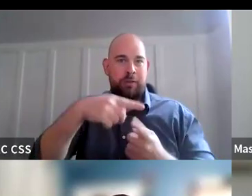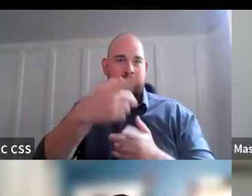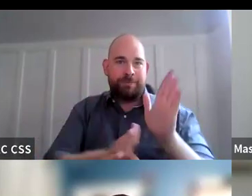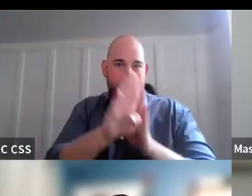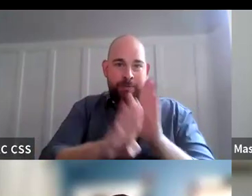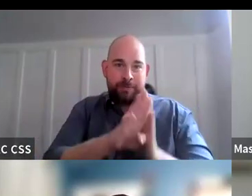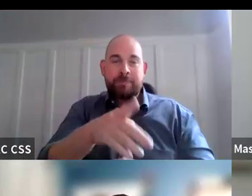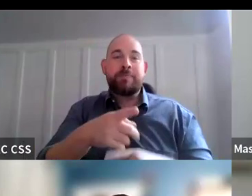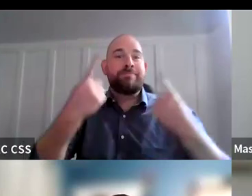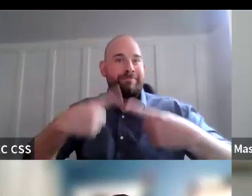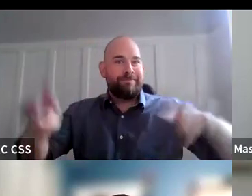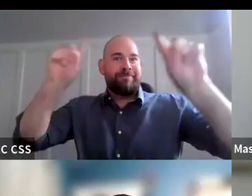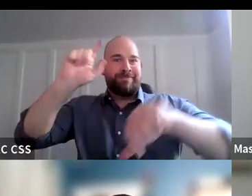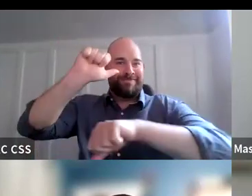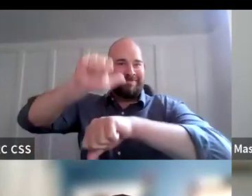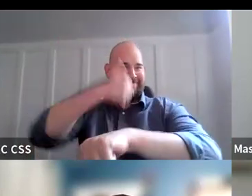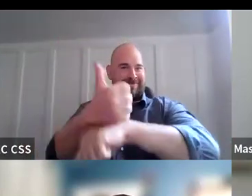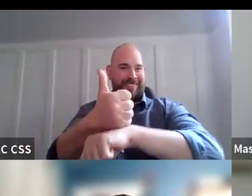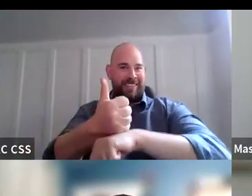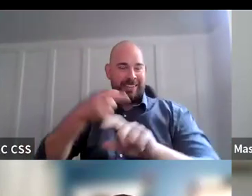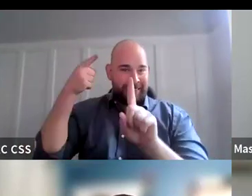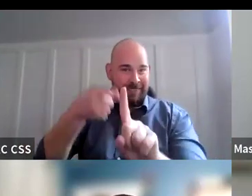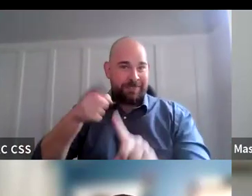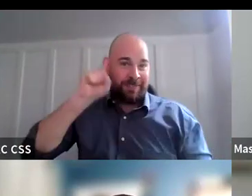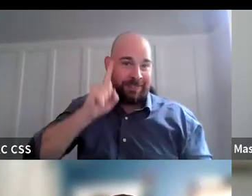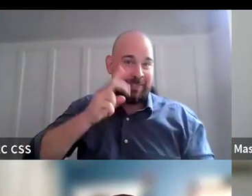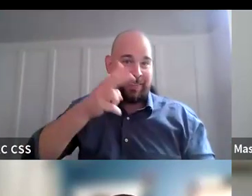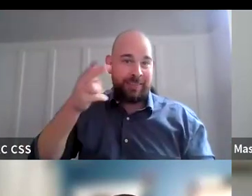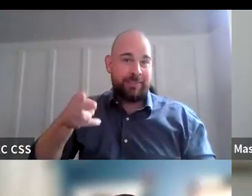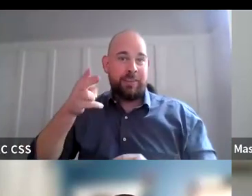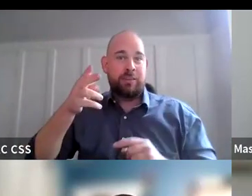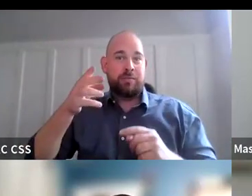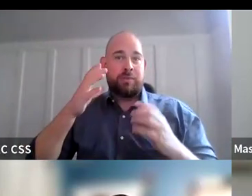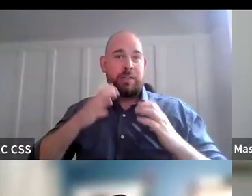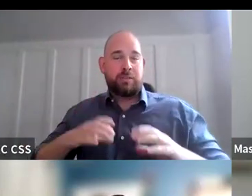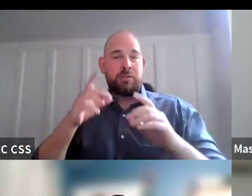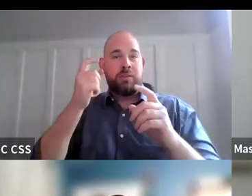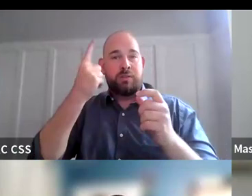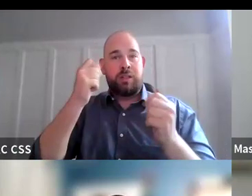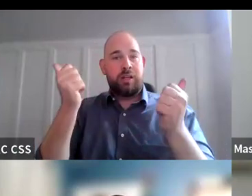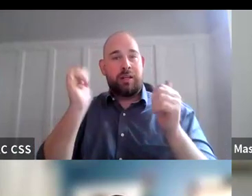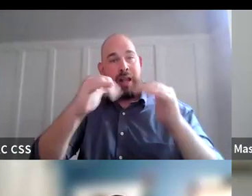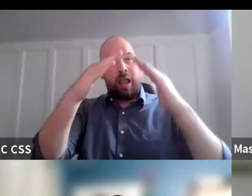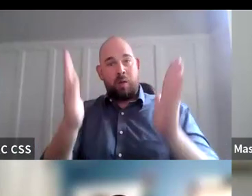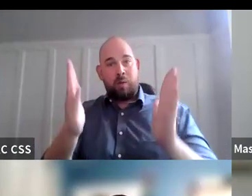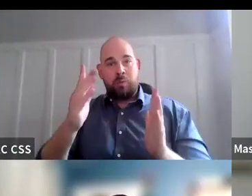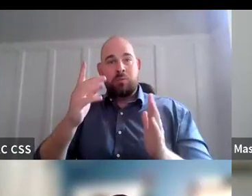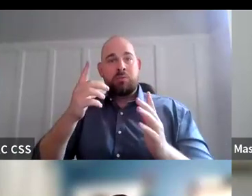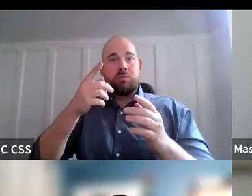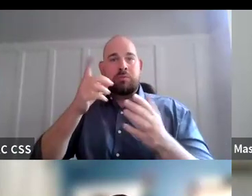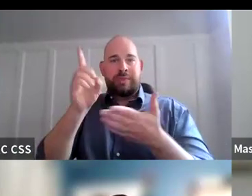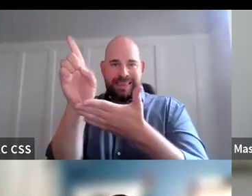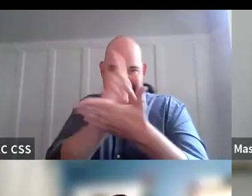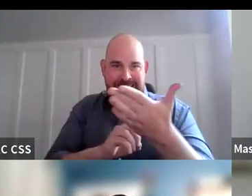by DDS. And they were successfully able to develop a home for deaf and hard of hearing